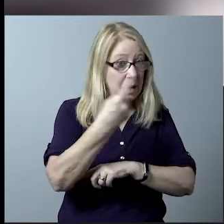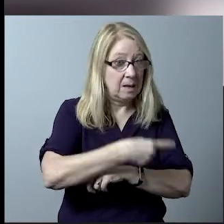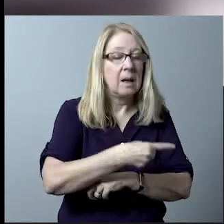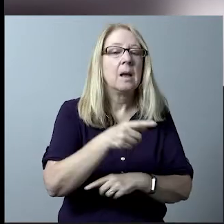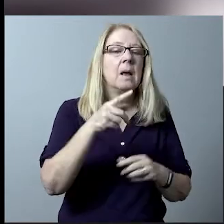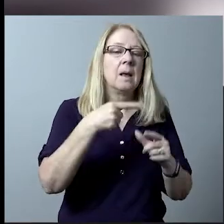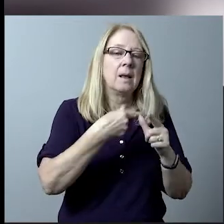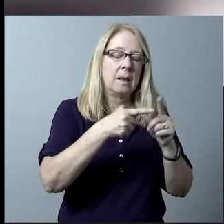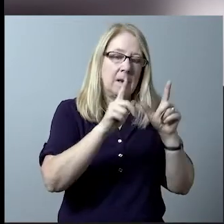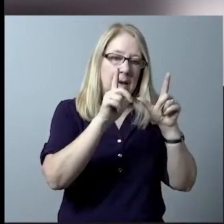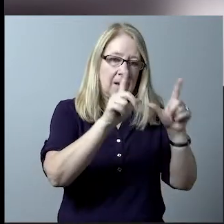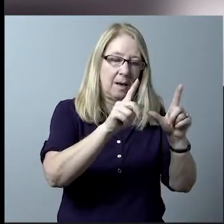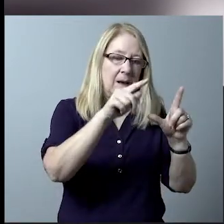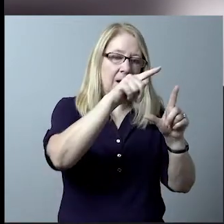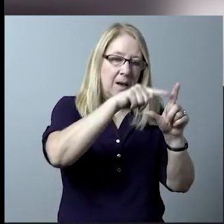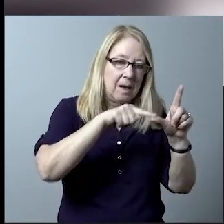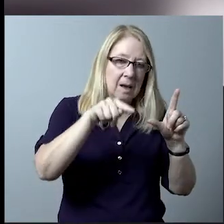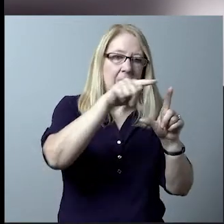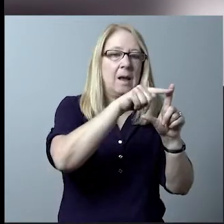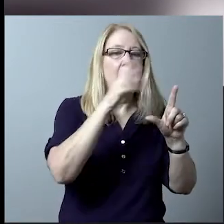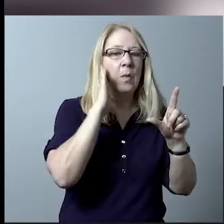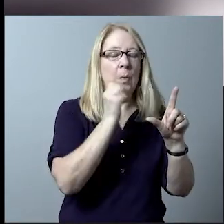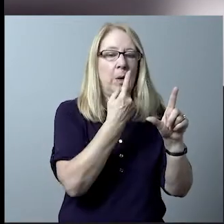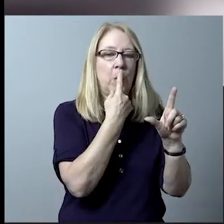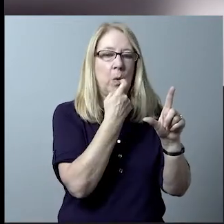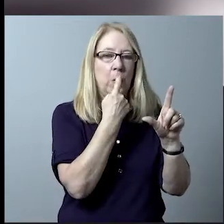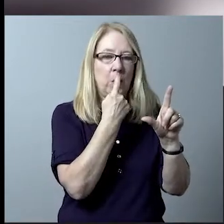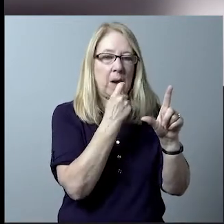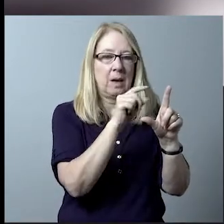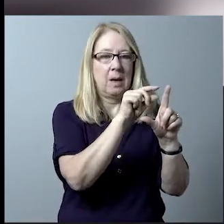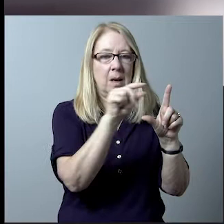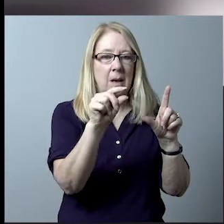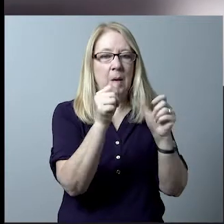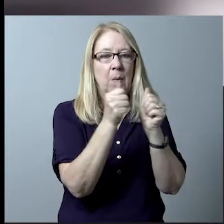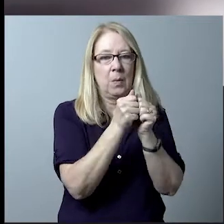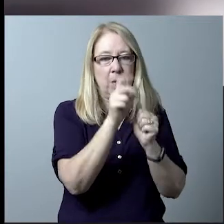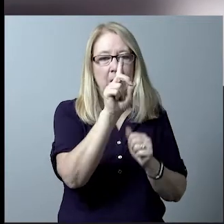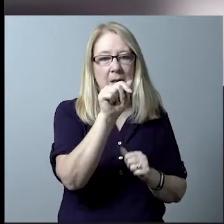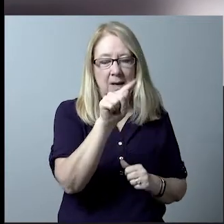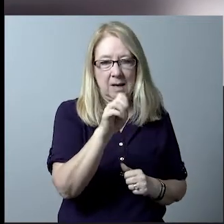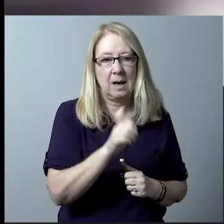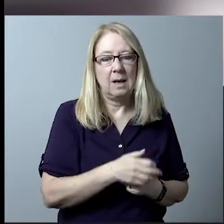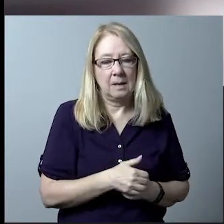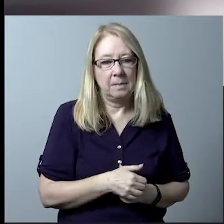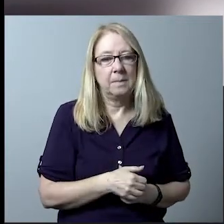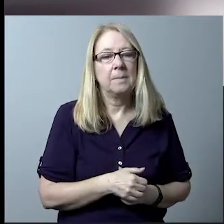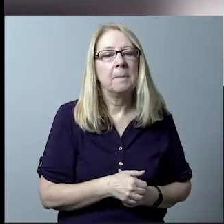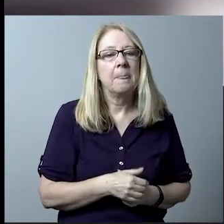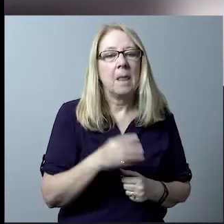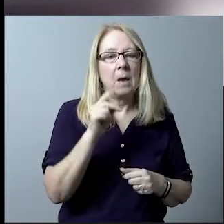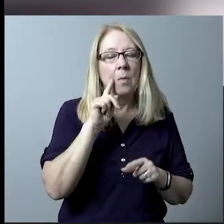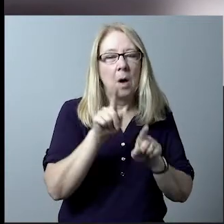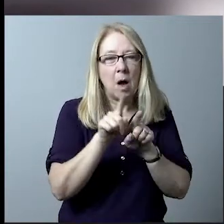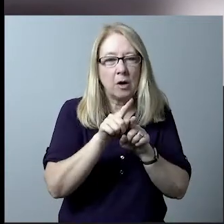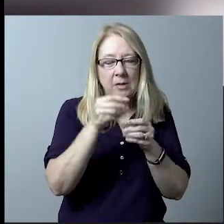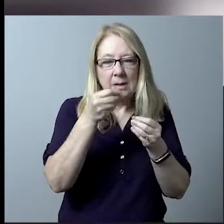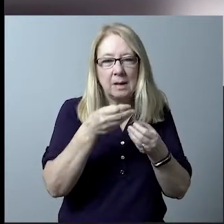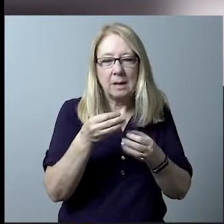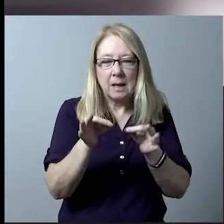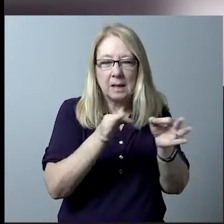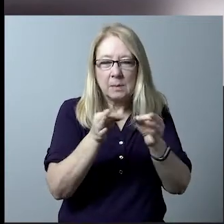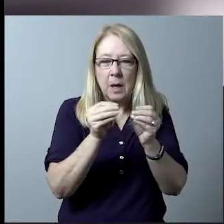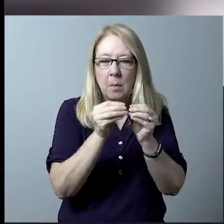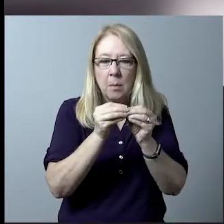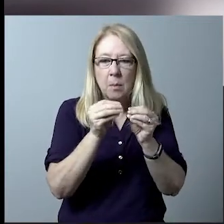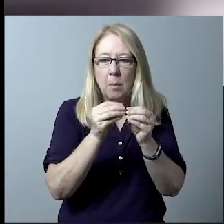campus that day, your email will indicate this in a large red highlighted text box along with the date, and